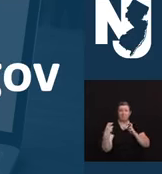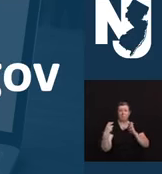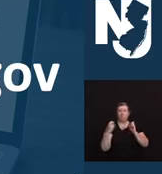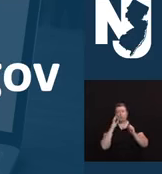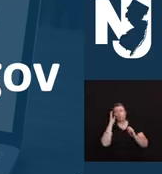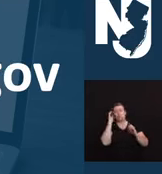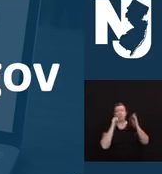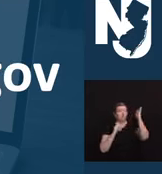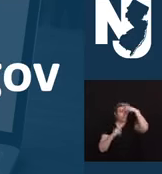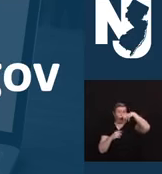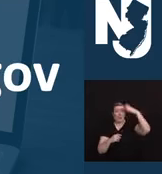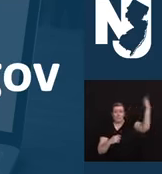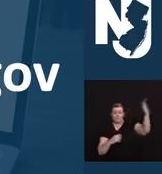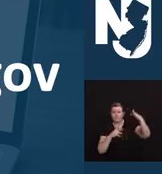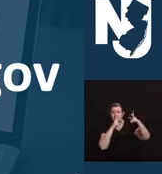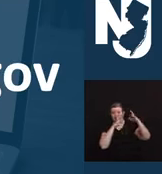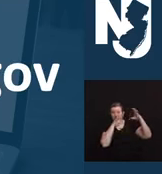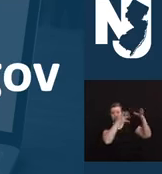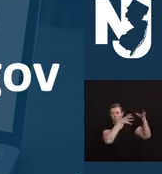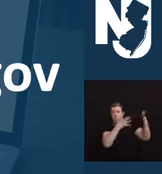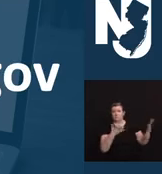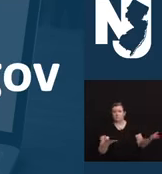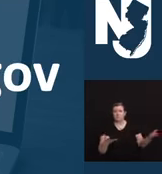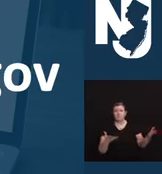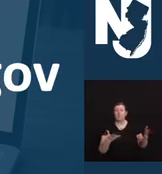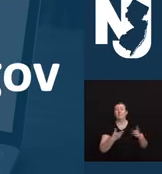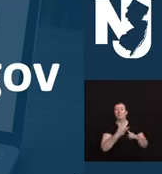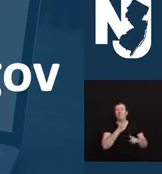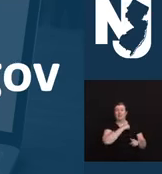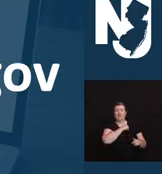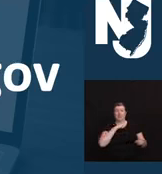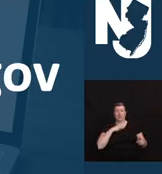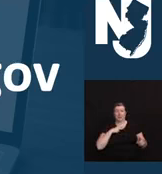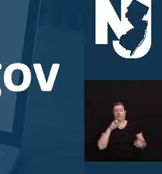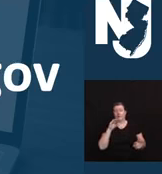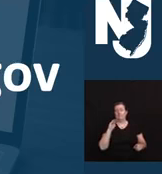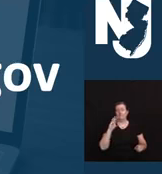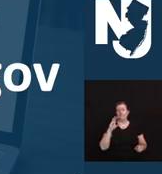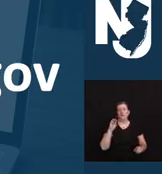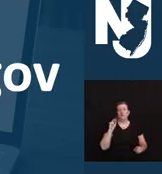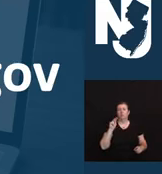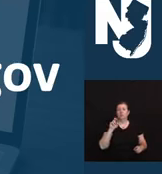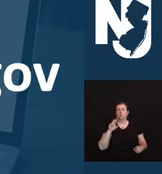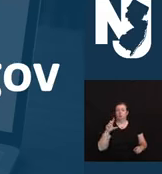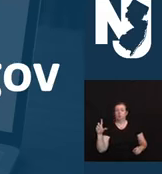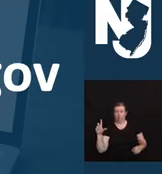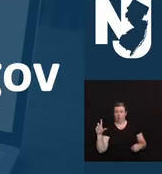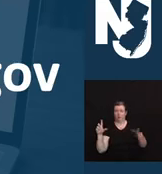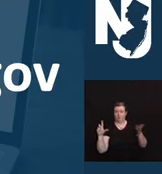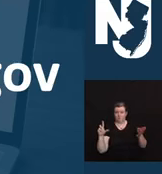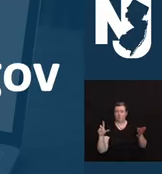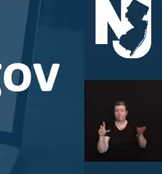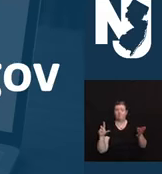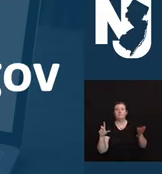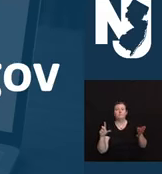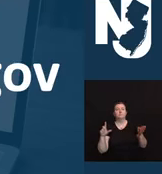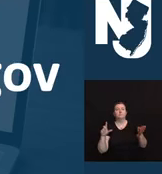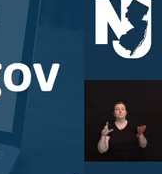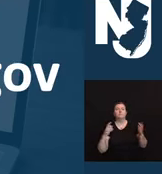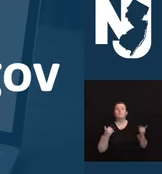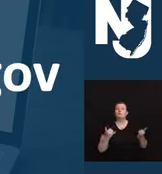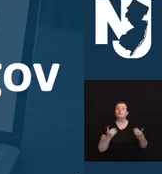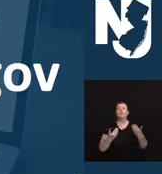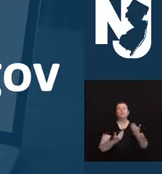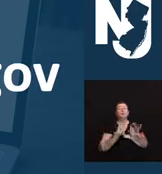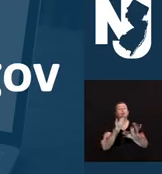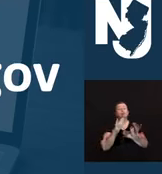under Senator McConnell's plan. There would be zero flexibility with any new funding to